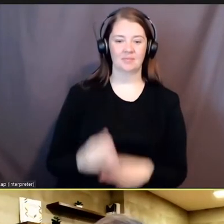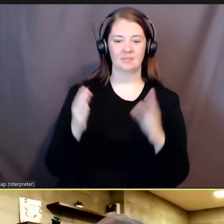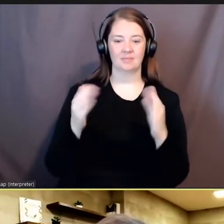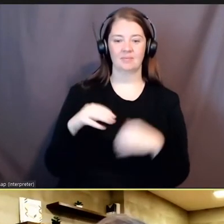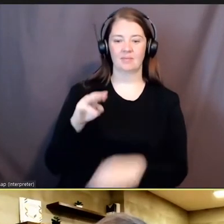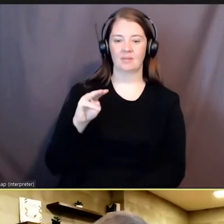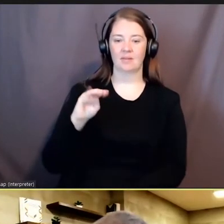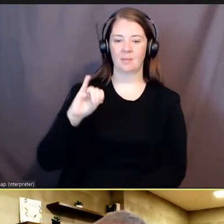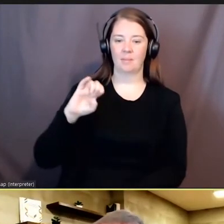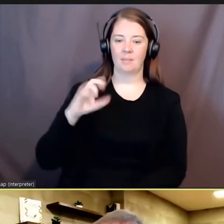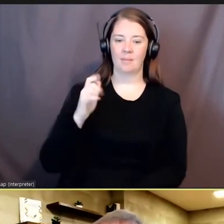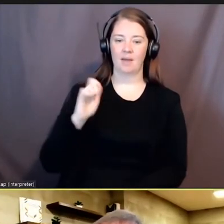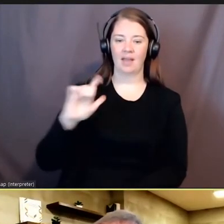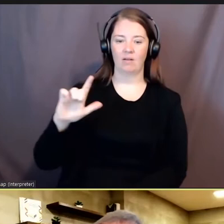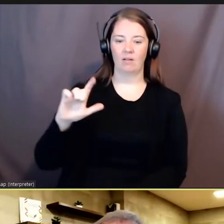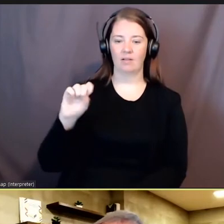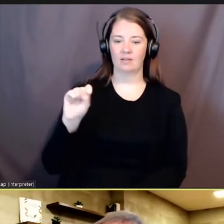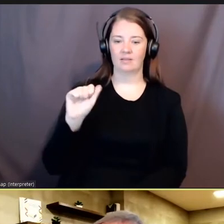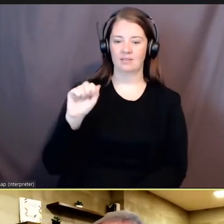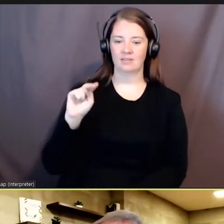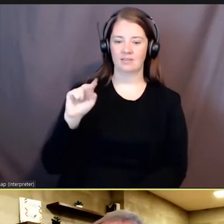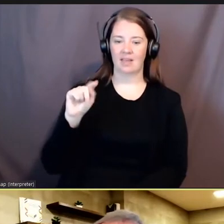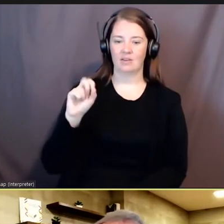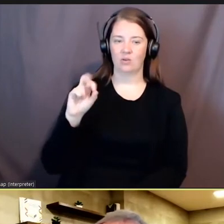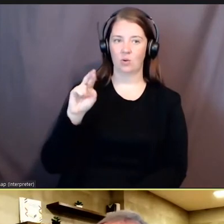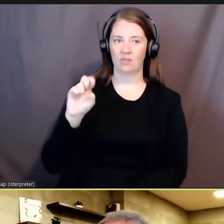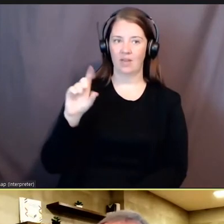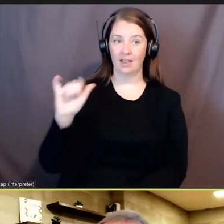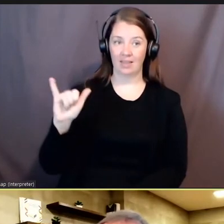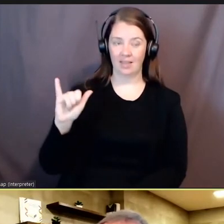Michael Santarelli, are you here?